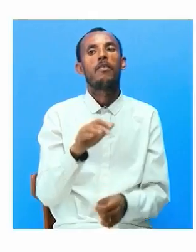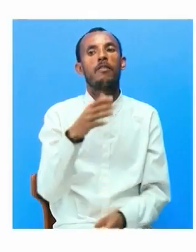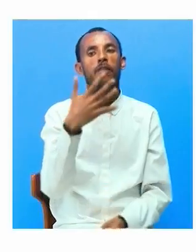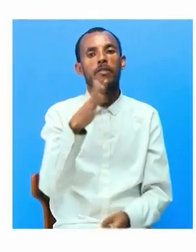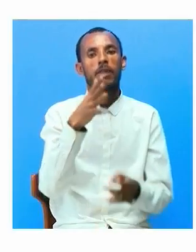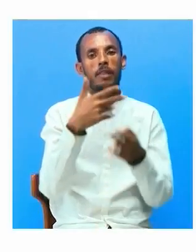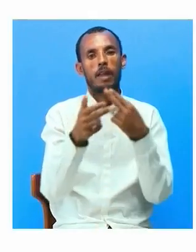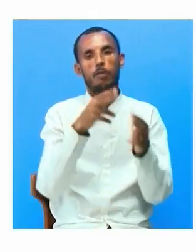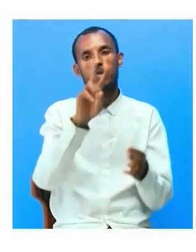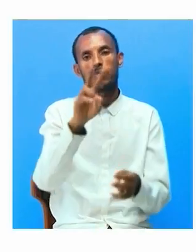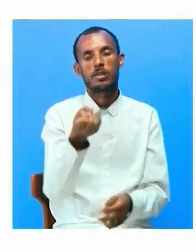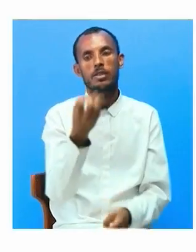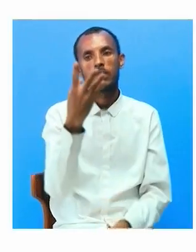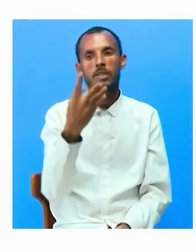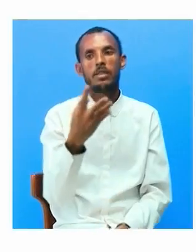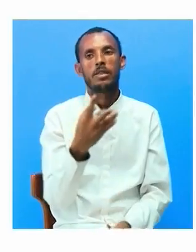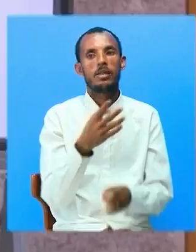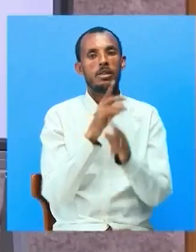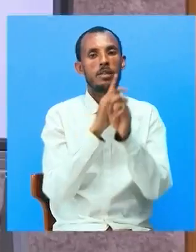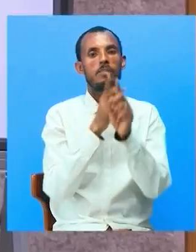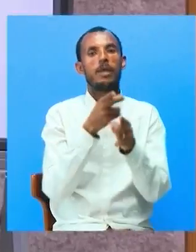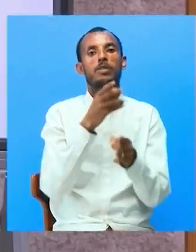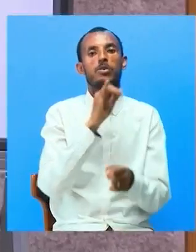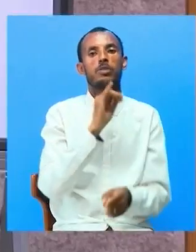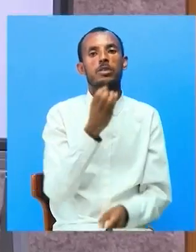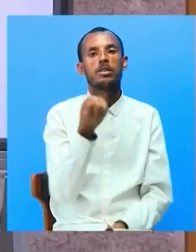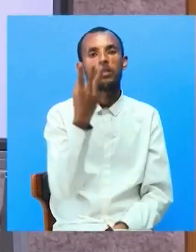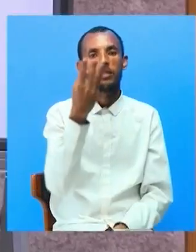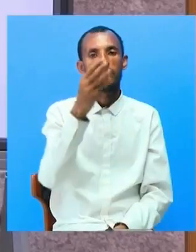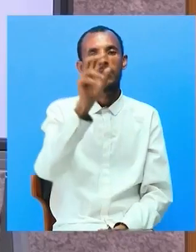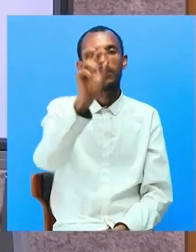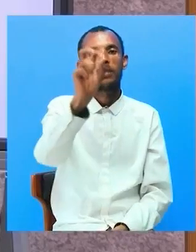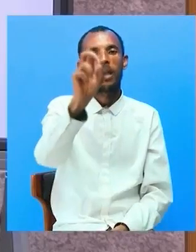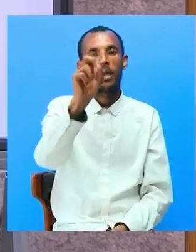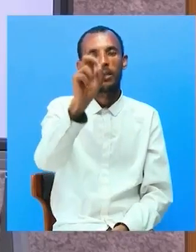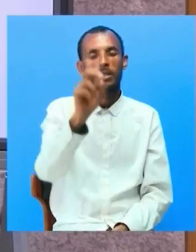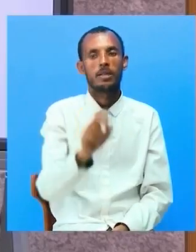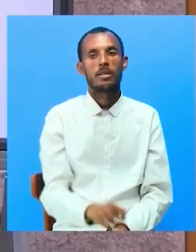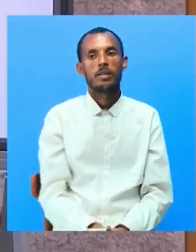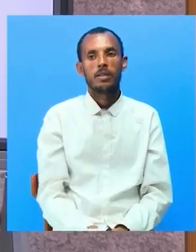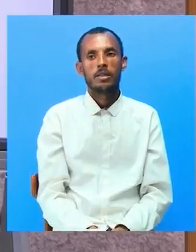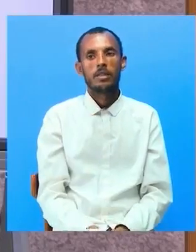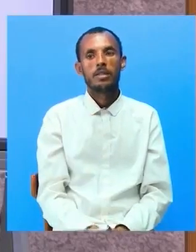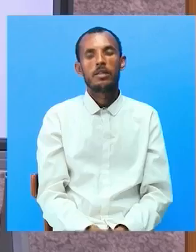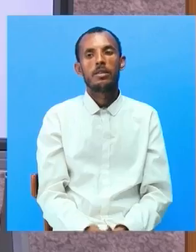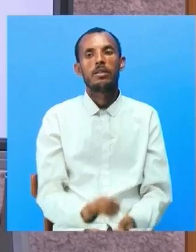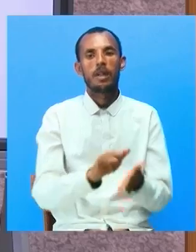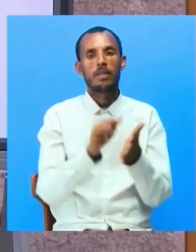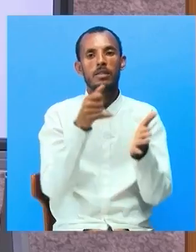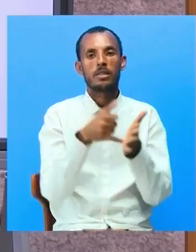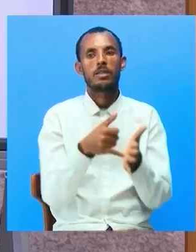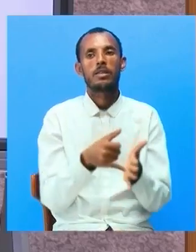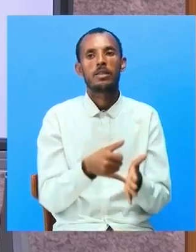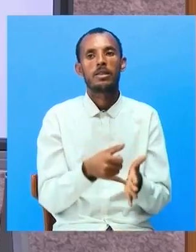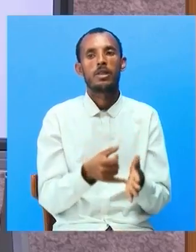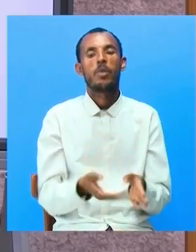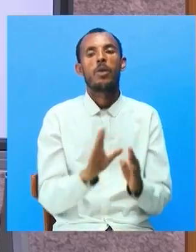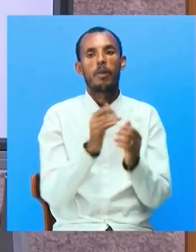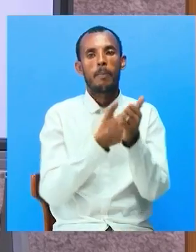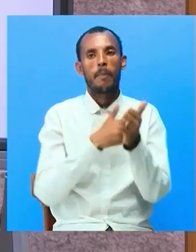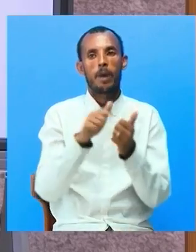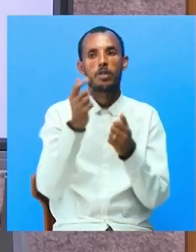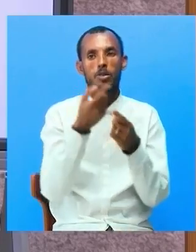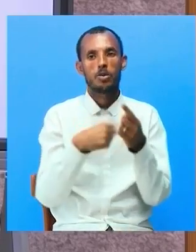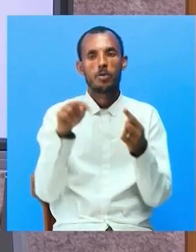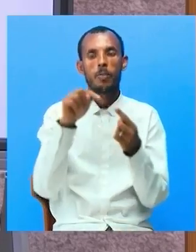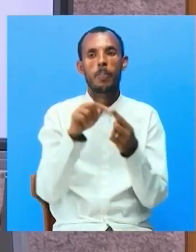of product, as we said, is positive. Therefore, the answer will be positive 30. That's it. Now, we'll